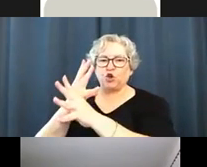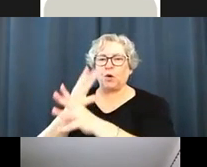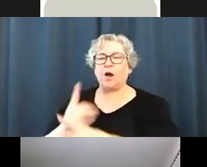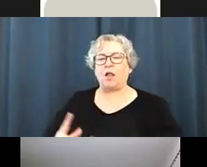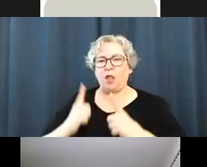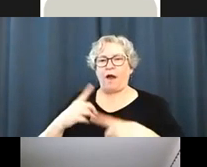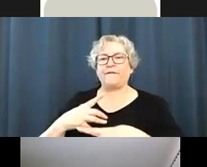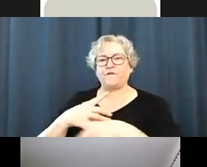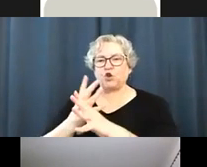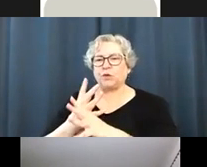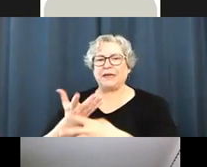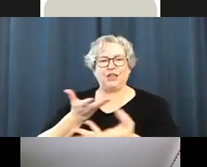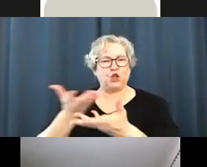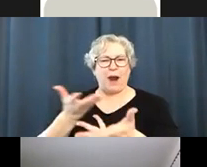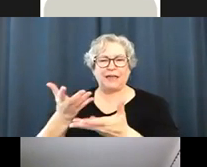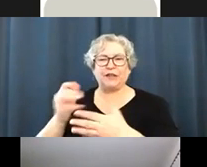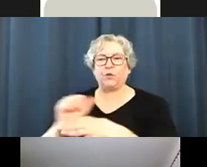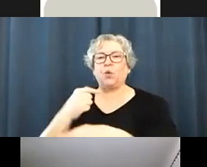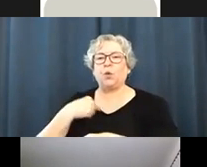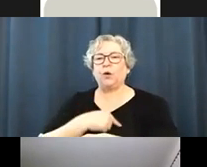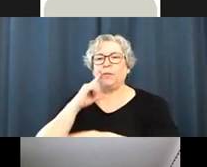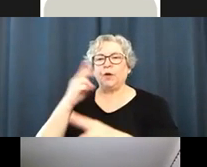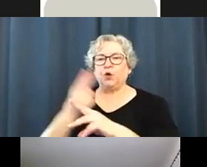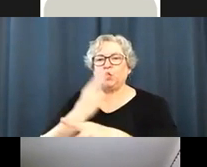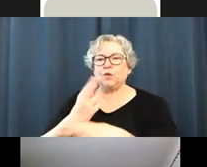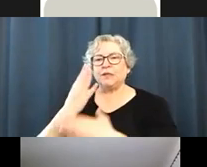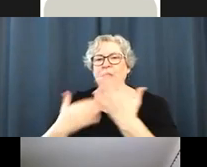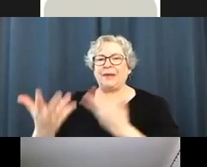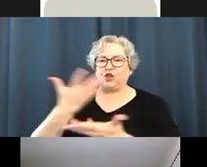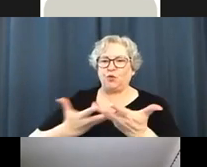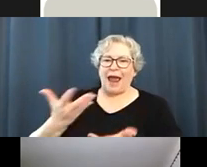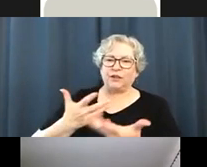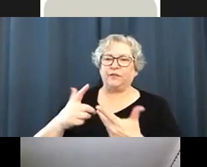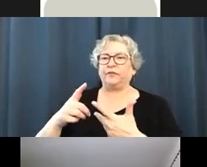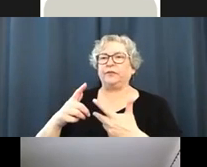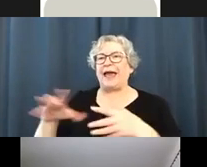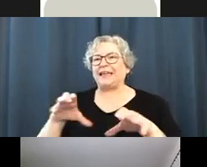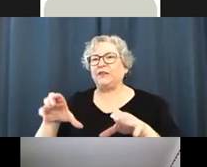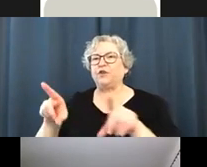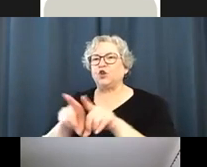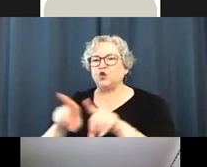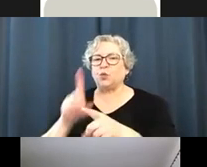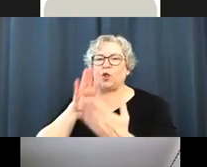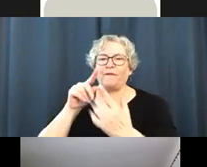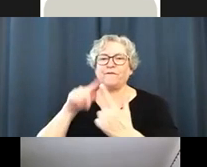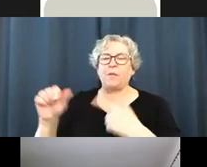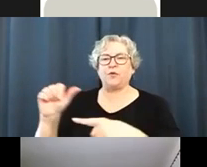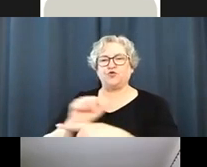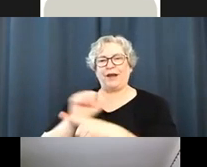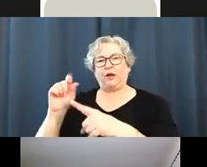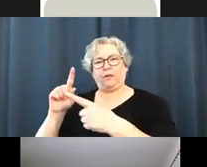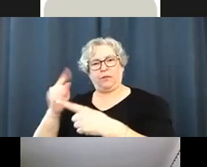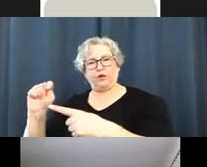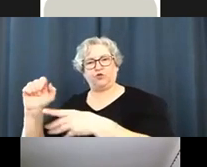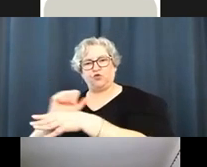virtual interactive training. And we're gonna be utilizing some interactive activities as well that we've learned from our train-the-trainer